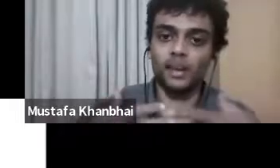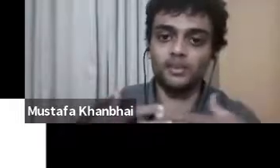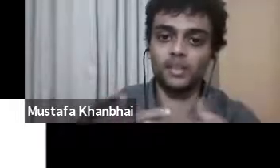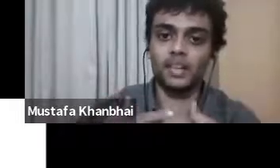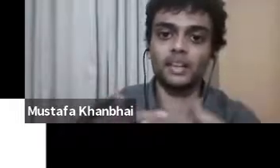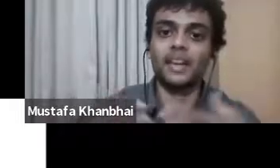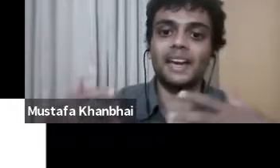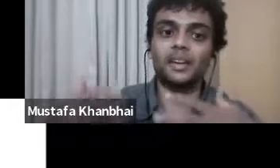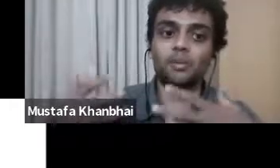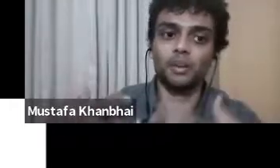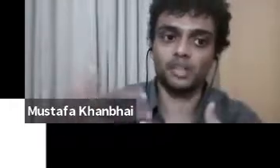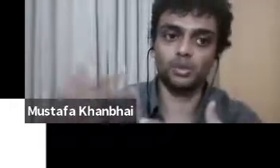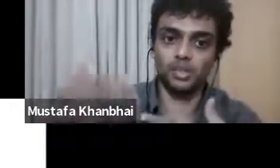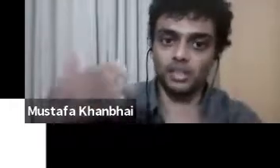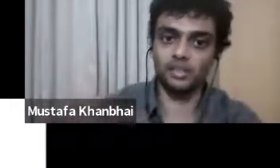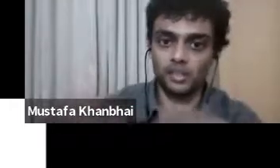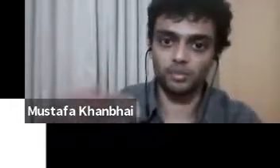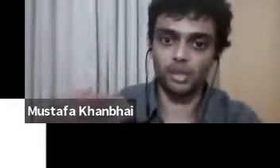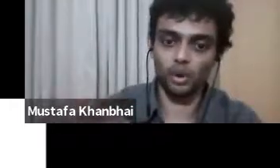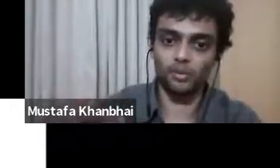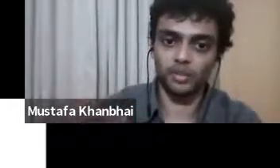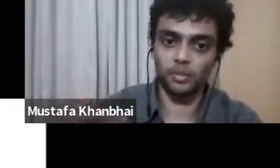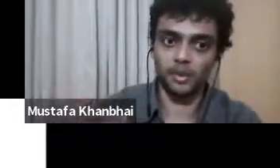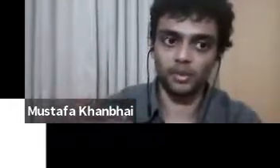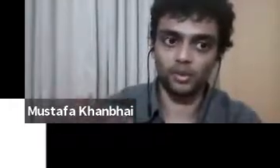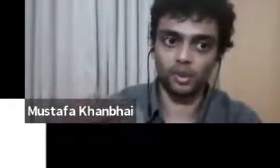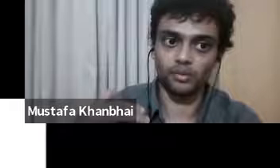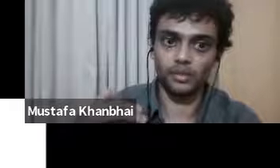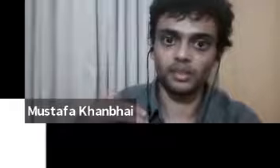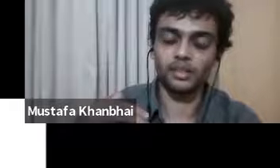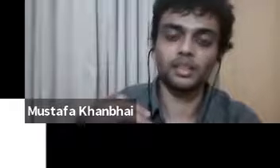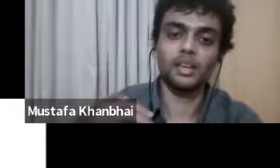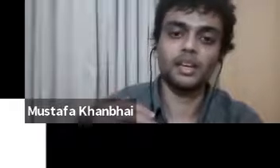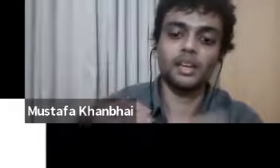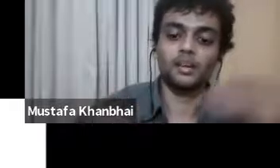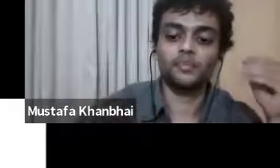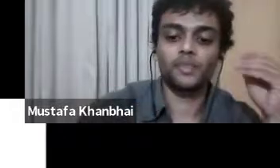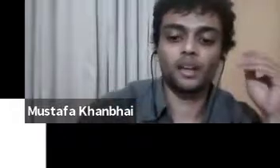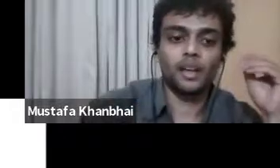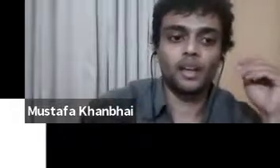staged photographs such that it appears as though she is the subject of anthropometric photography.